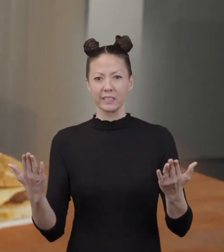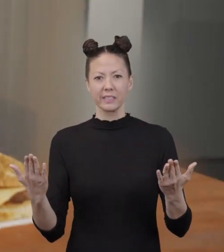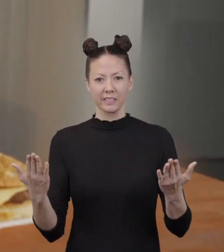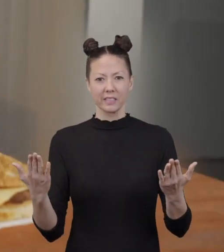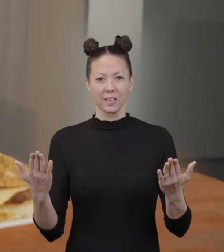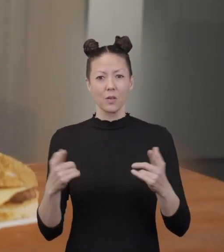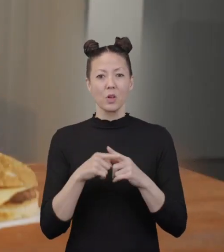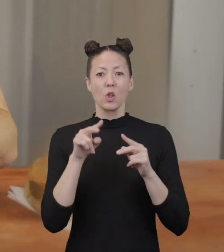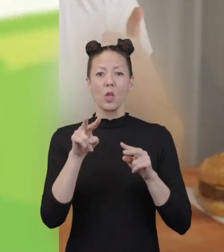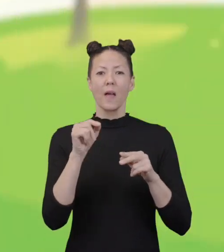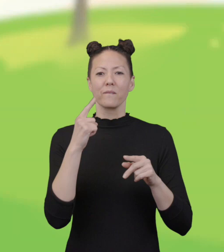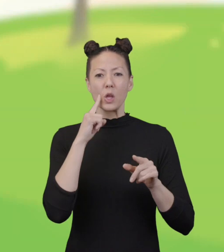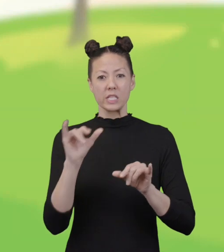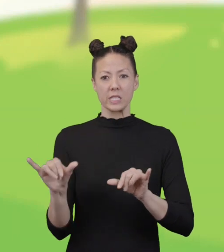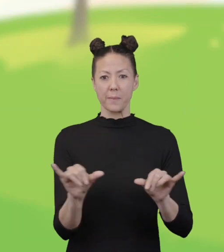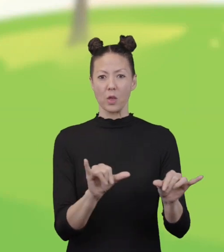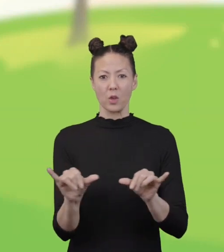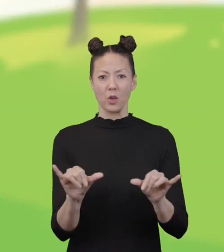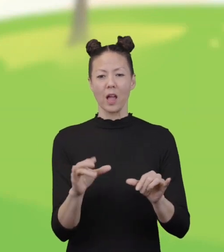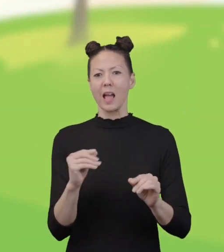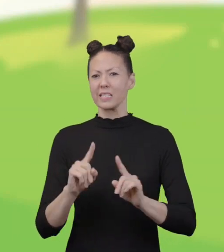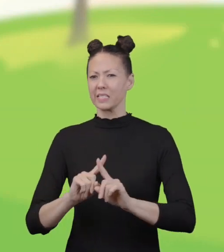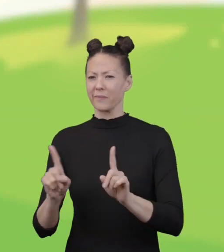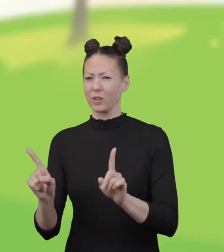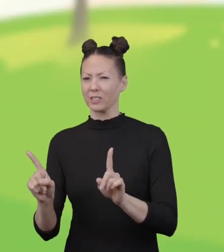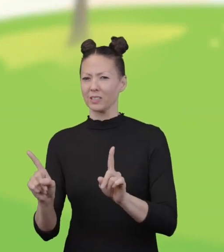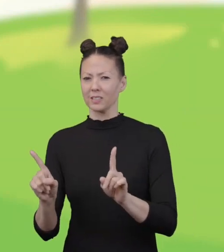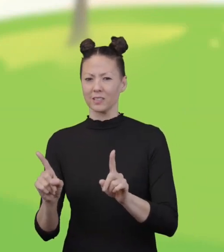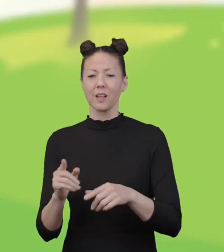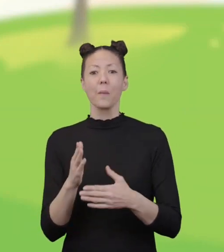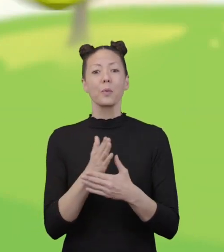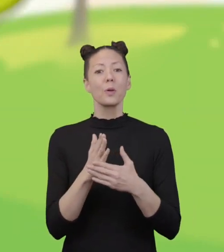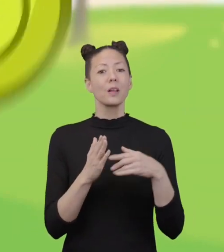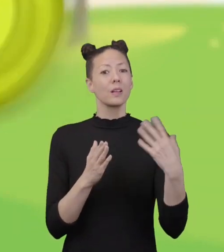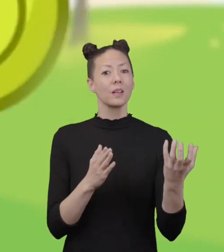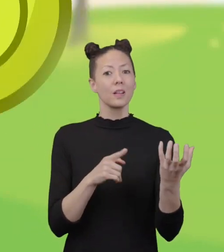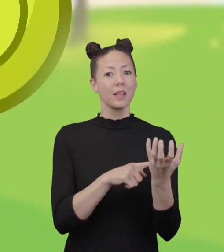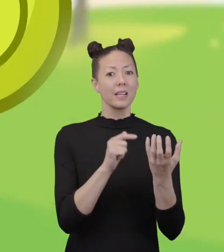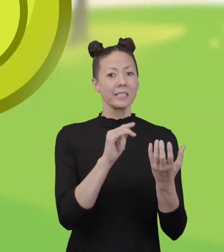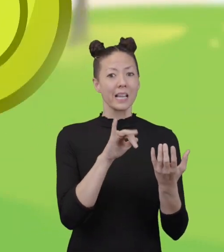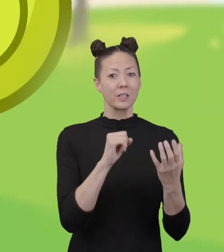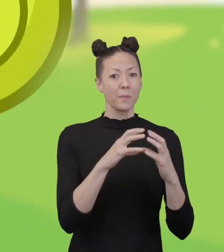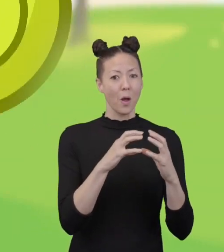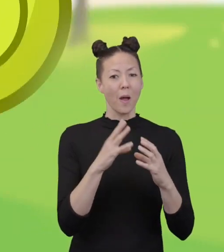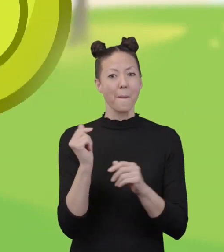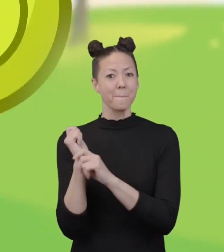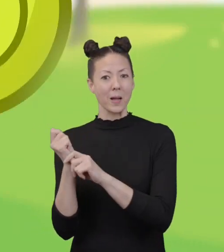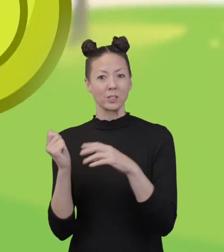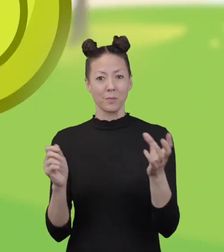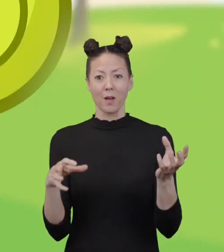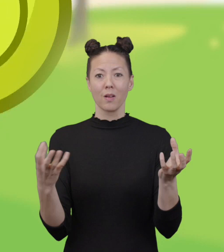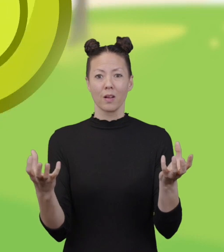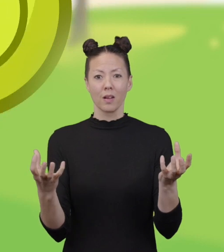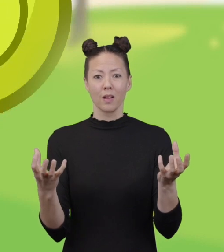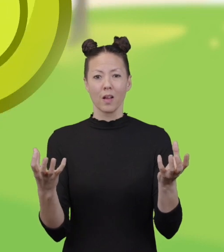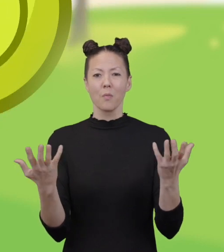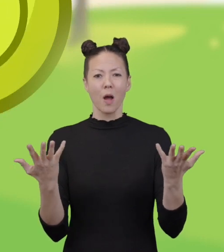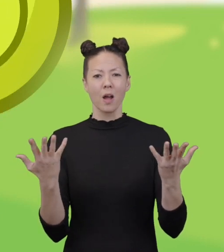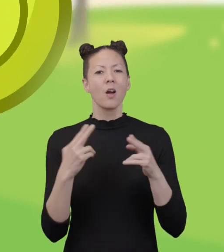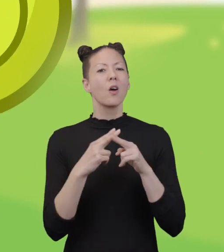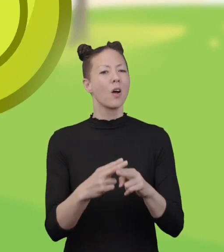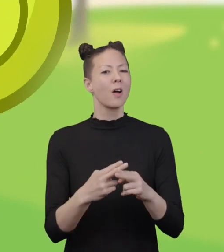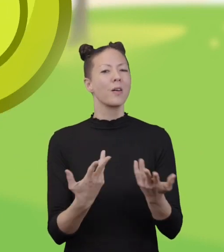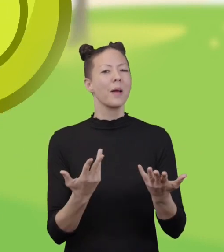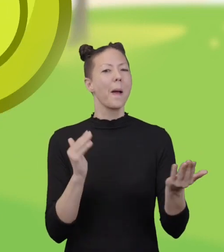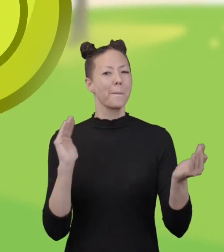objects. When you look for the similarities and the differences between the tennis ball and the baseball, you used a